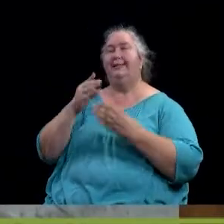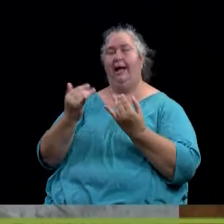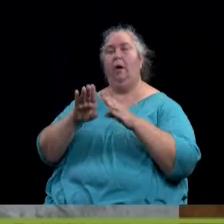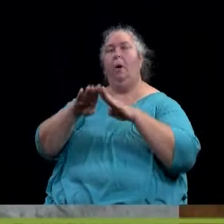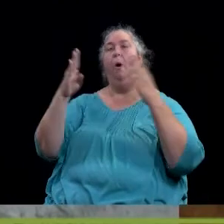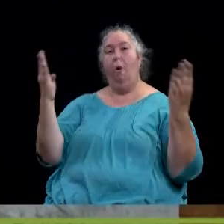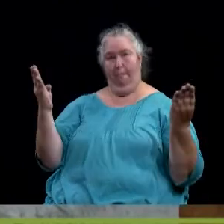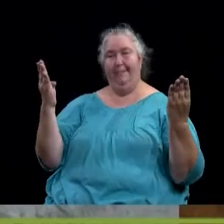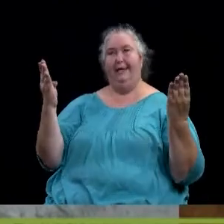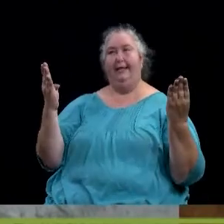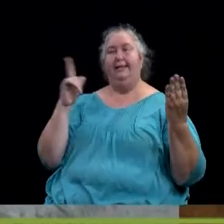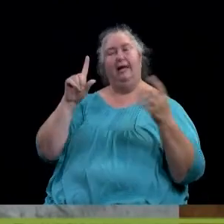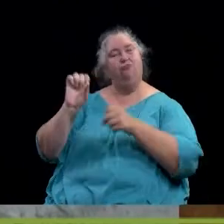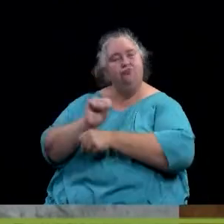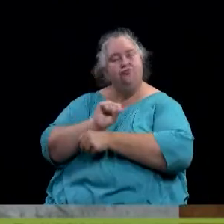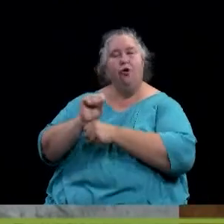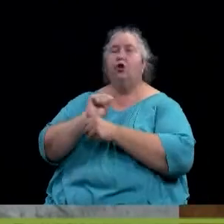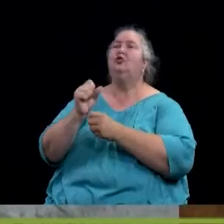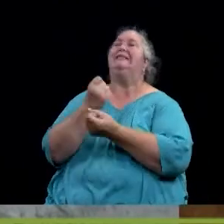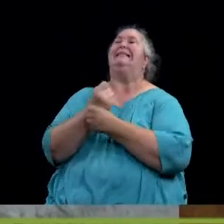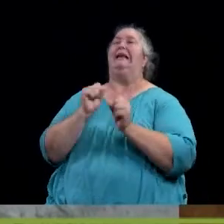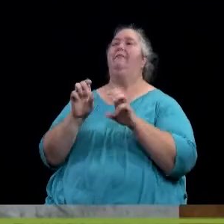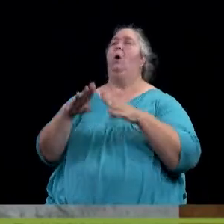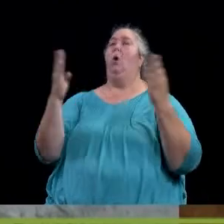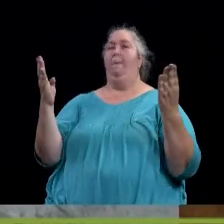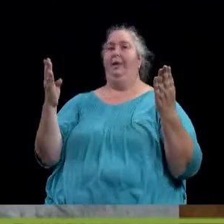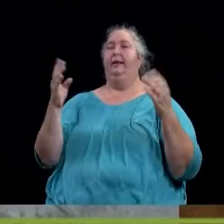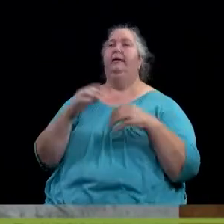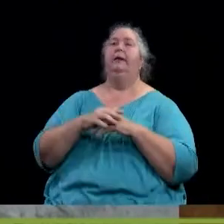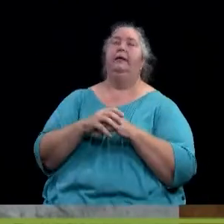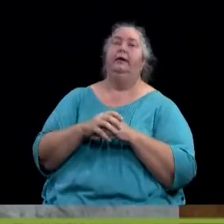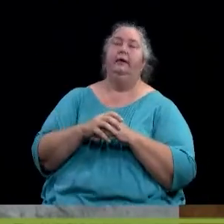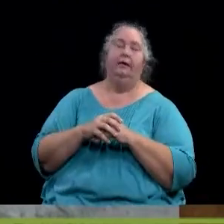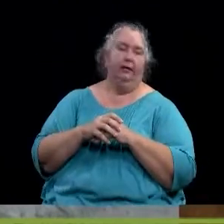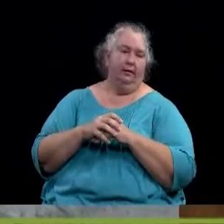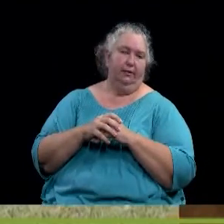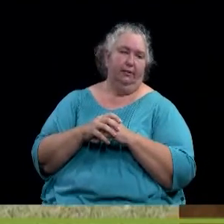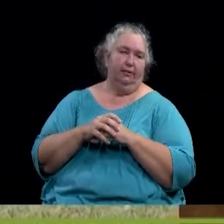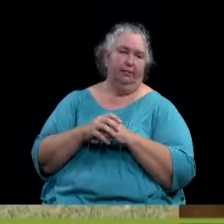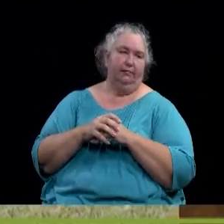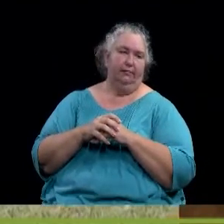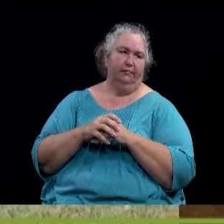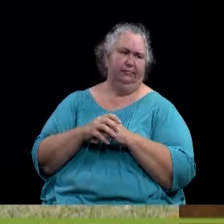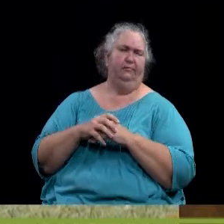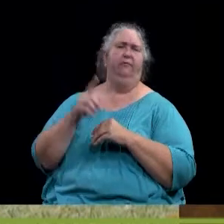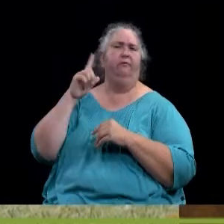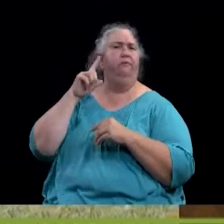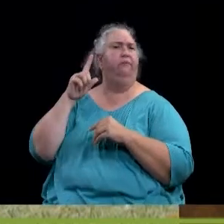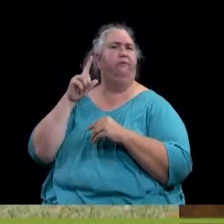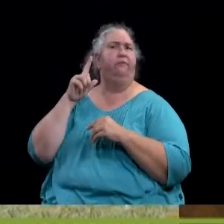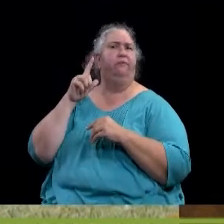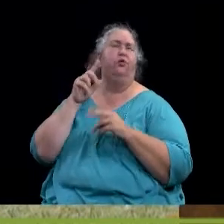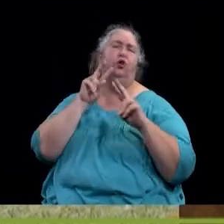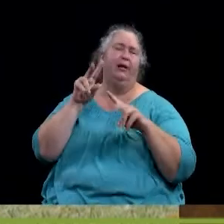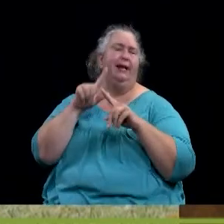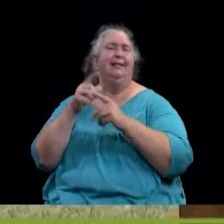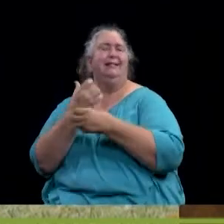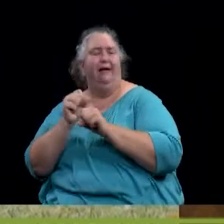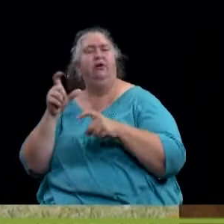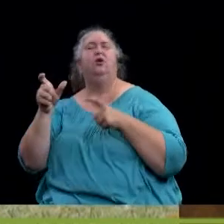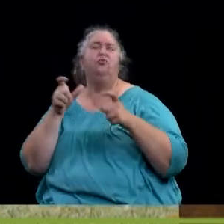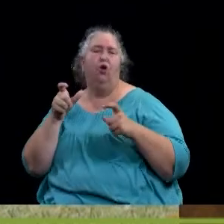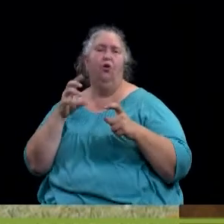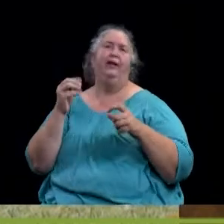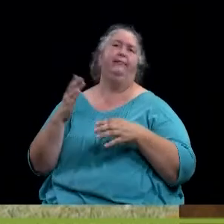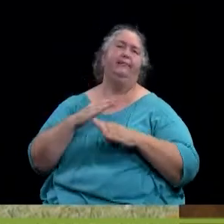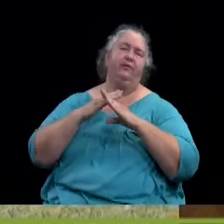White House, the Centers of the Disease Control and Prevention, and the state and local officials. Disc golf safety signs have recently